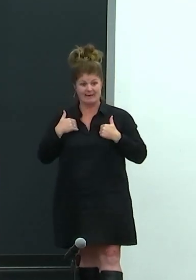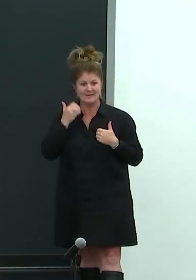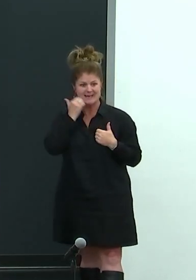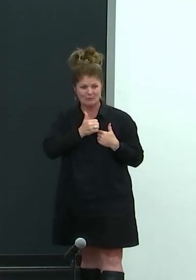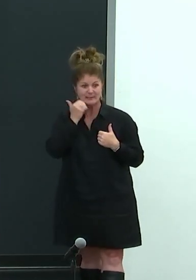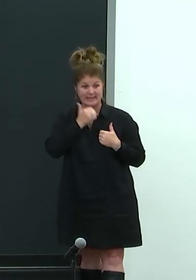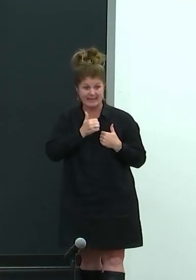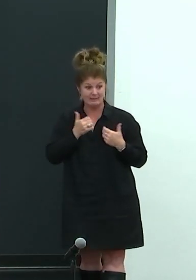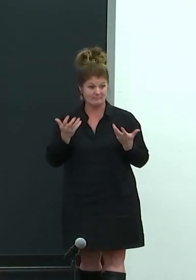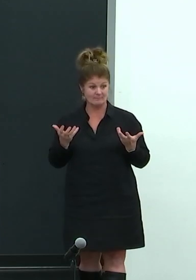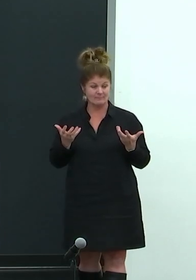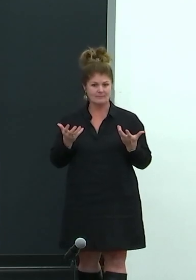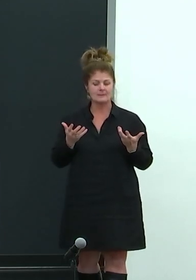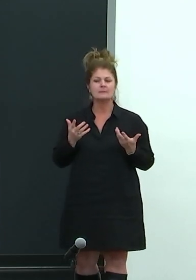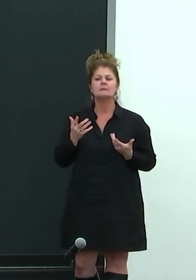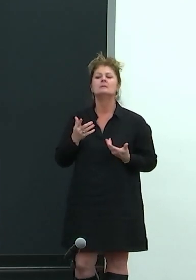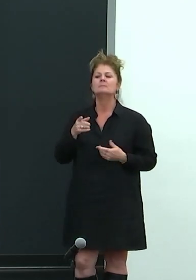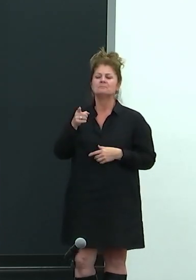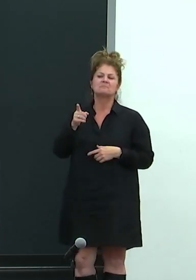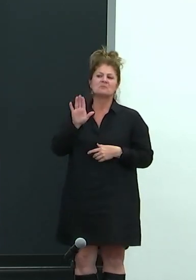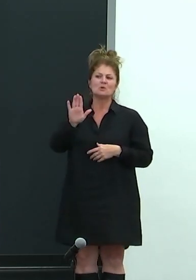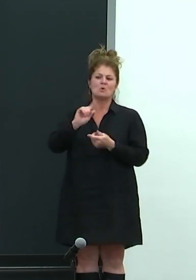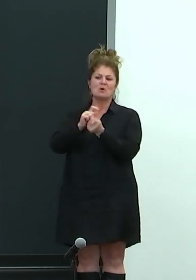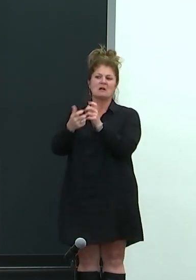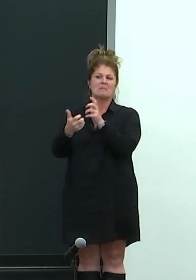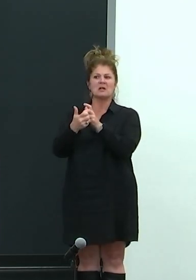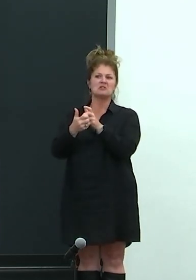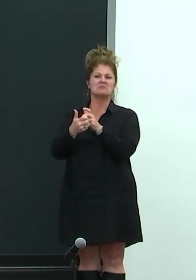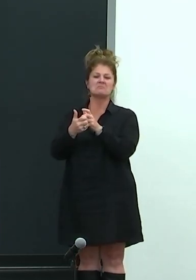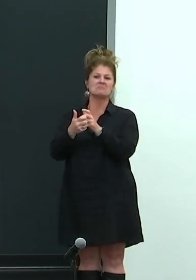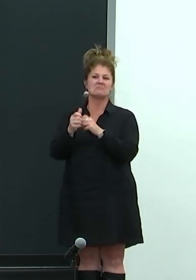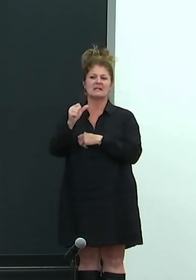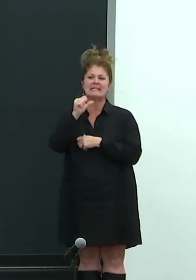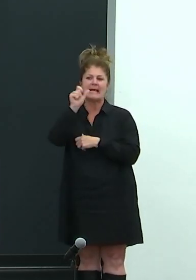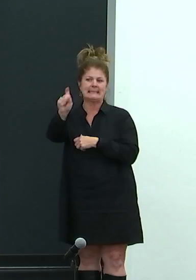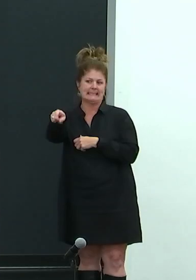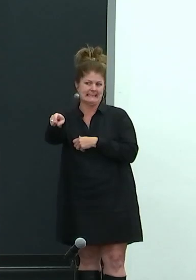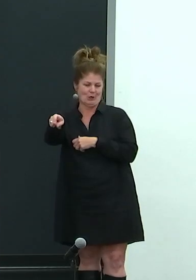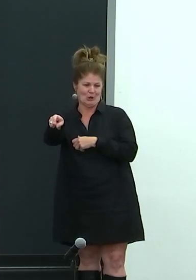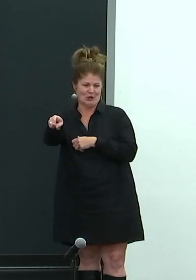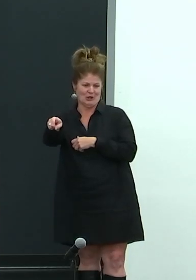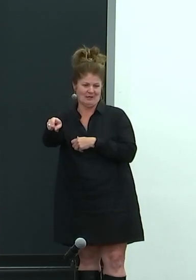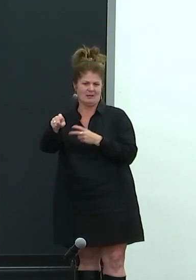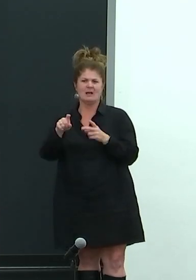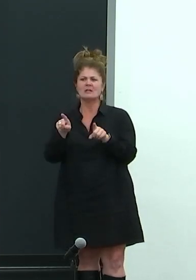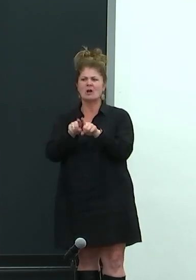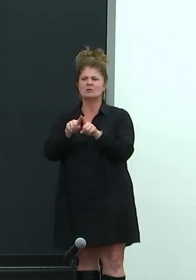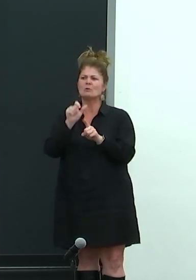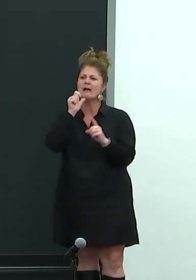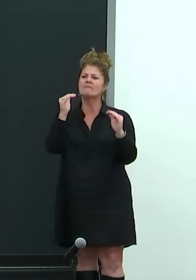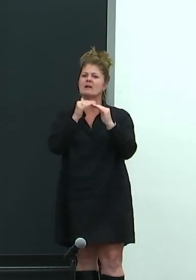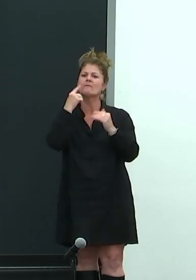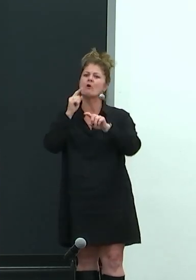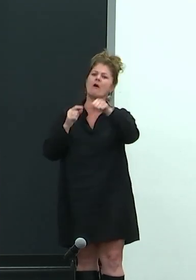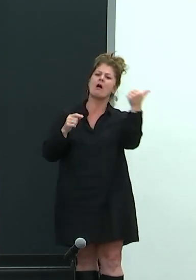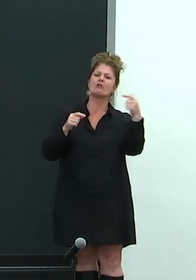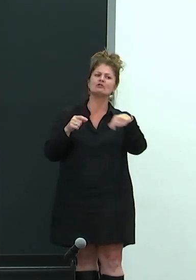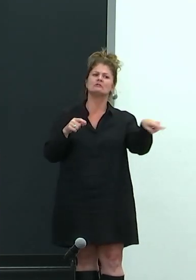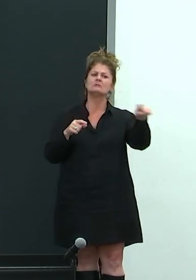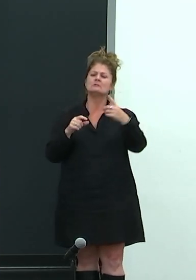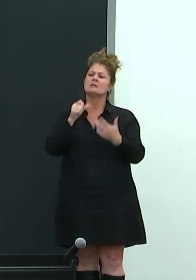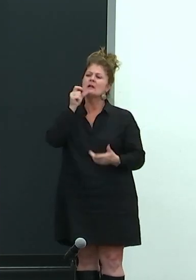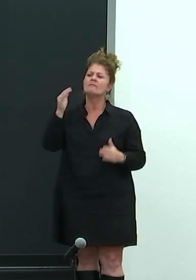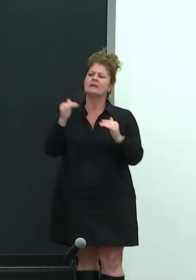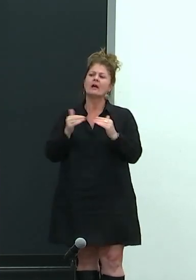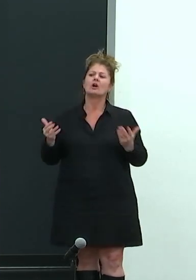day is the suspicion that their accommodations are not only unnecessary, but an unfair advantage. Students often feel